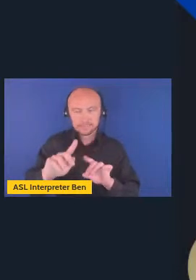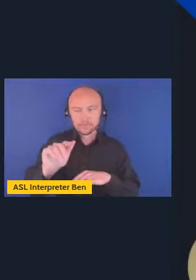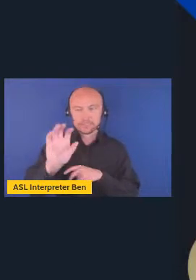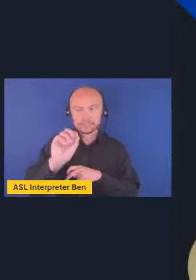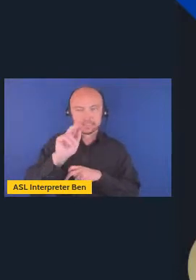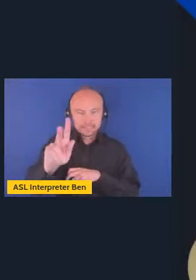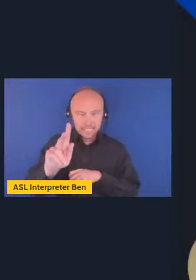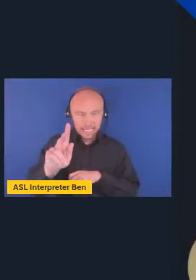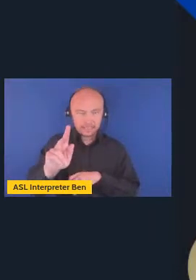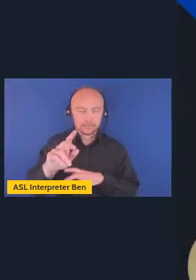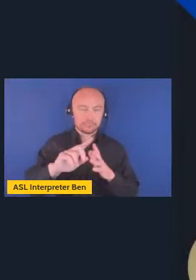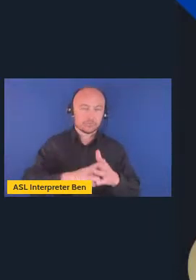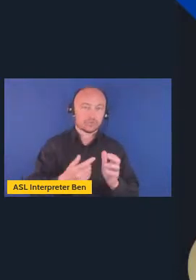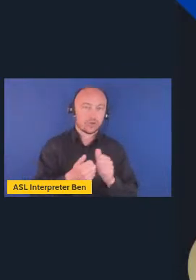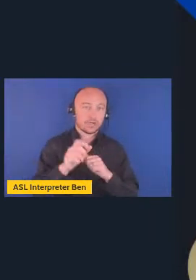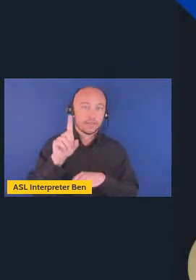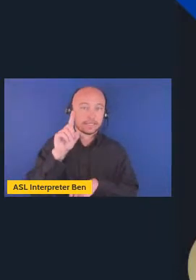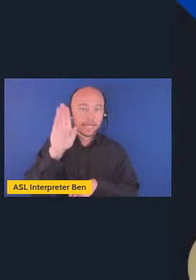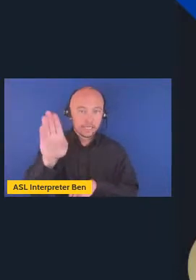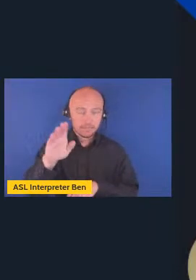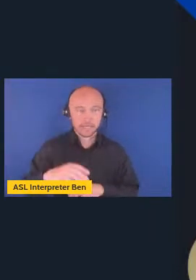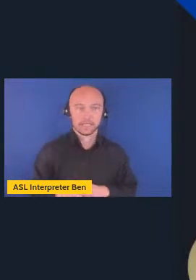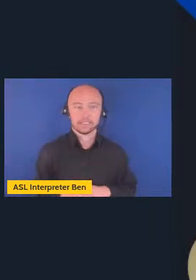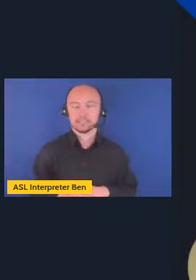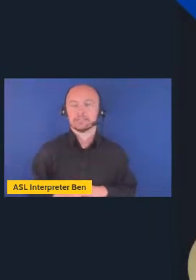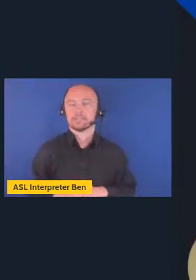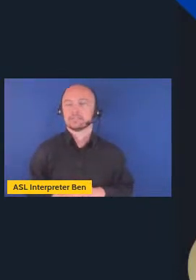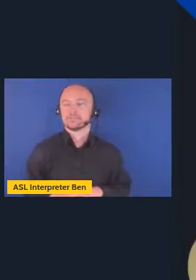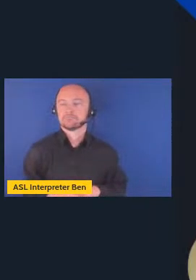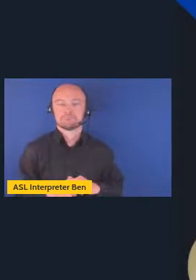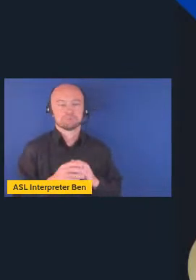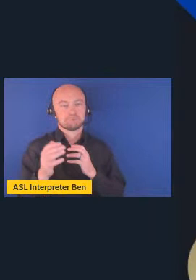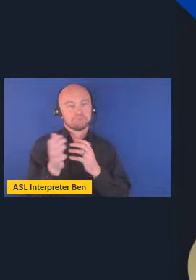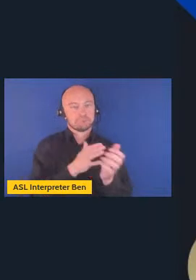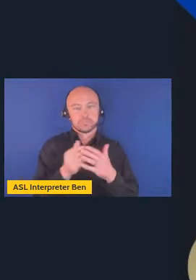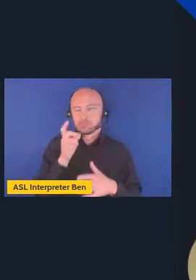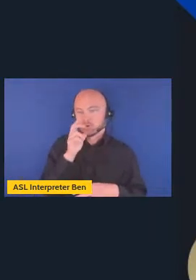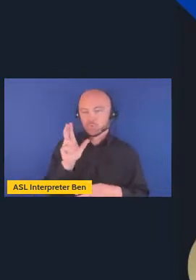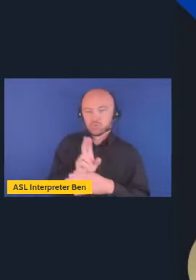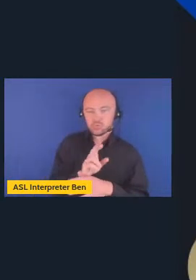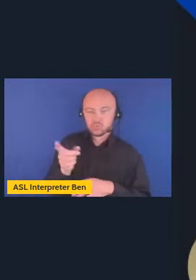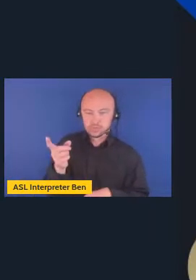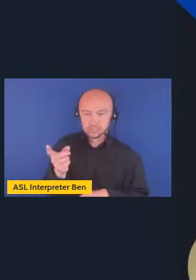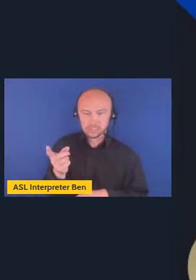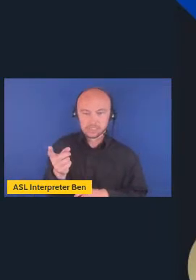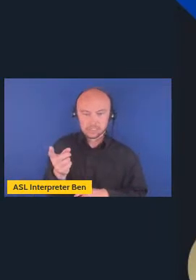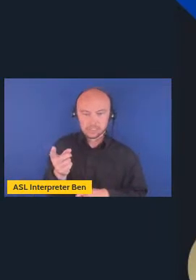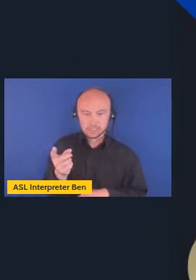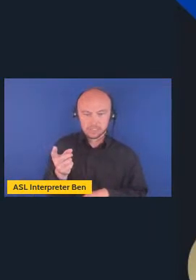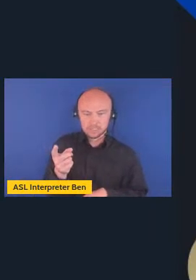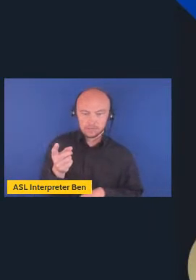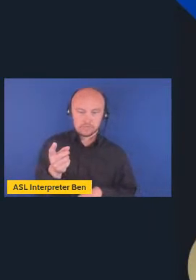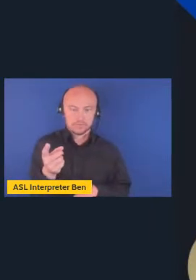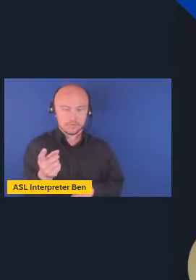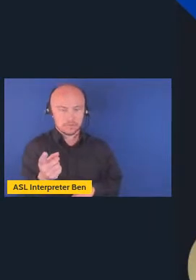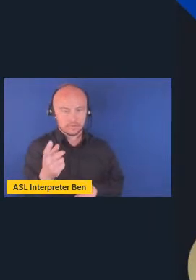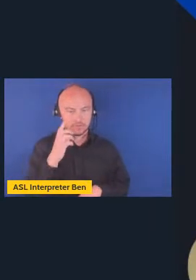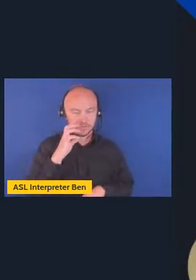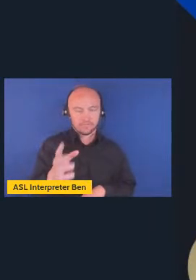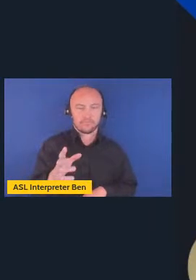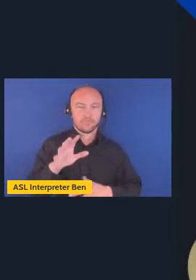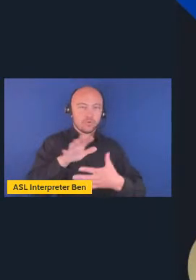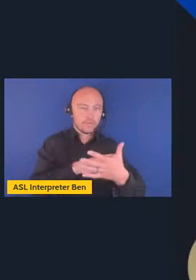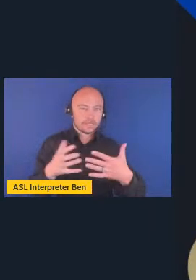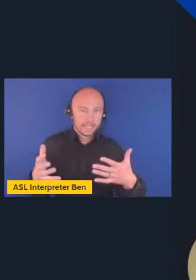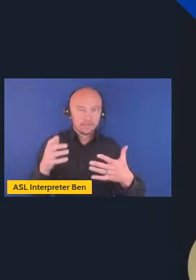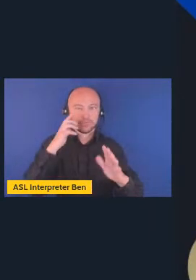started off with database, and regardless of who uses it, rather than having a dedicated set of tables just for the